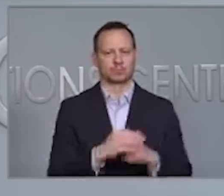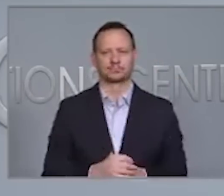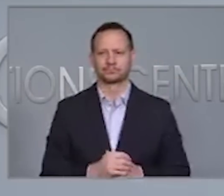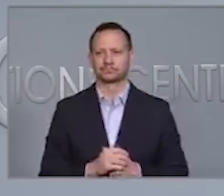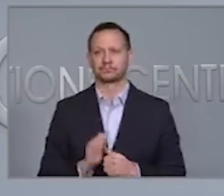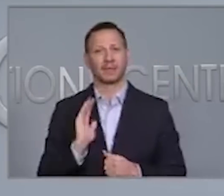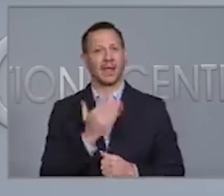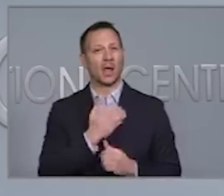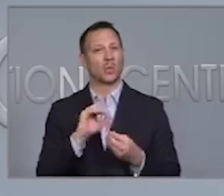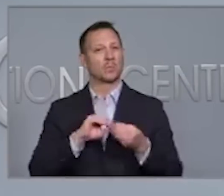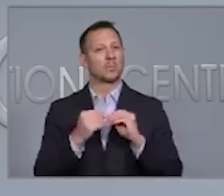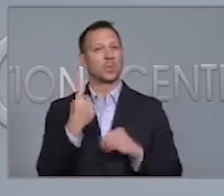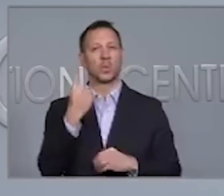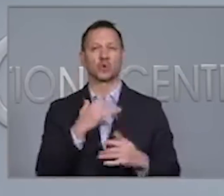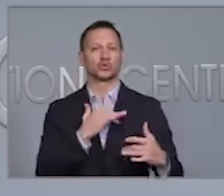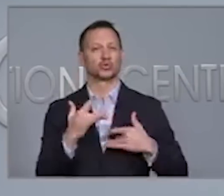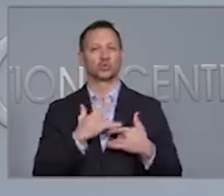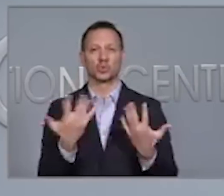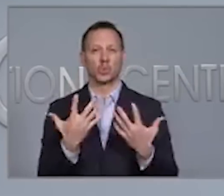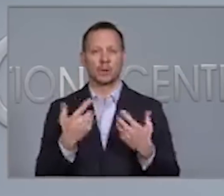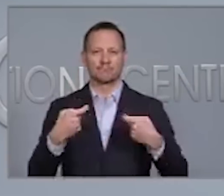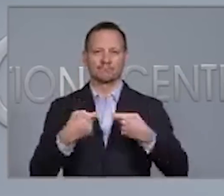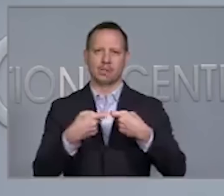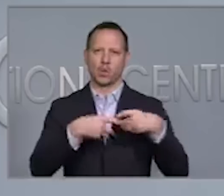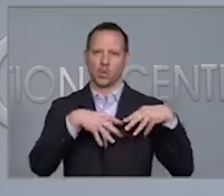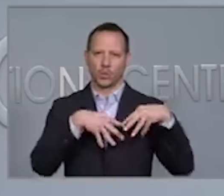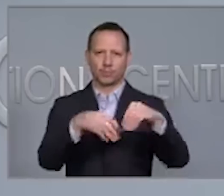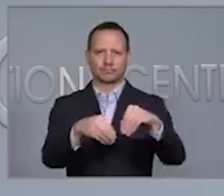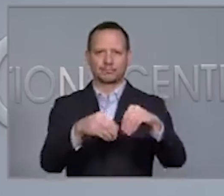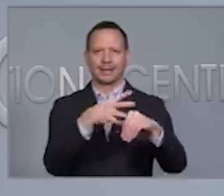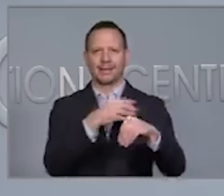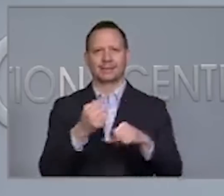concerns remain power outages and road safety.